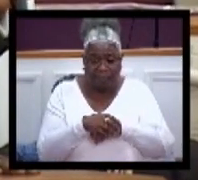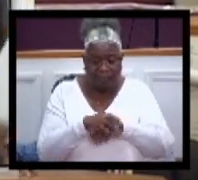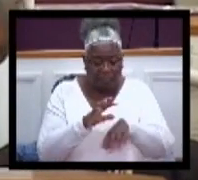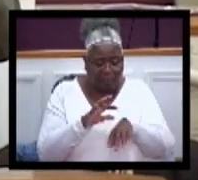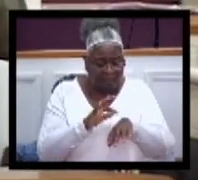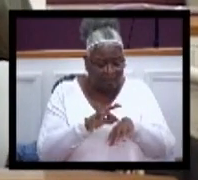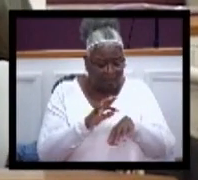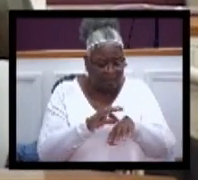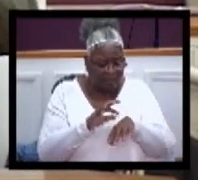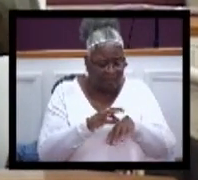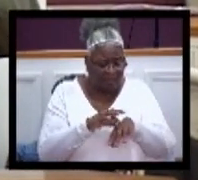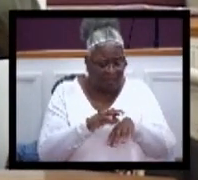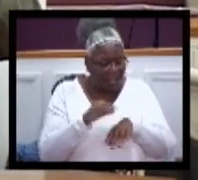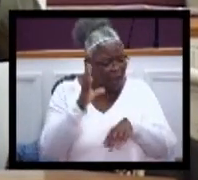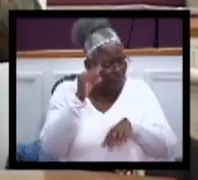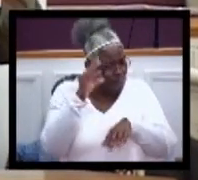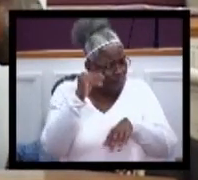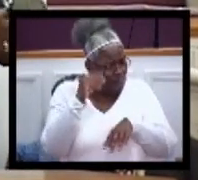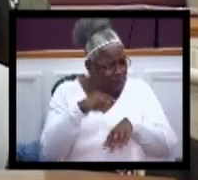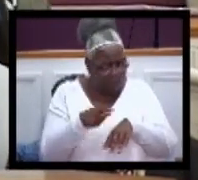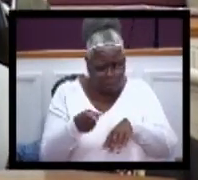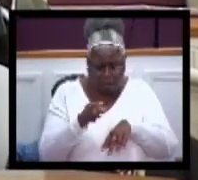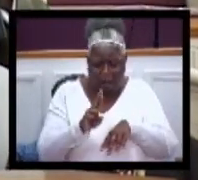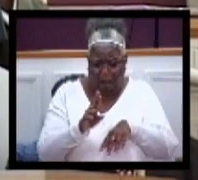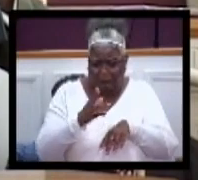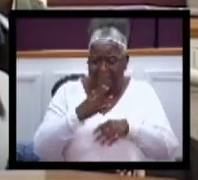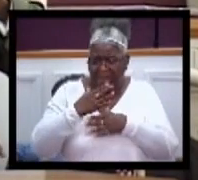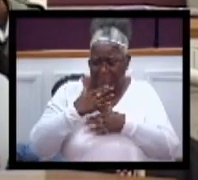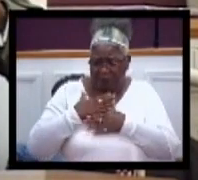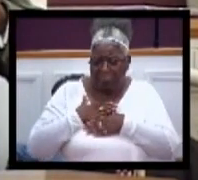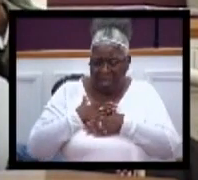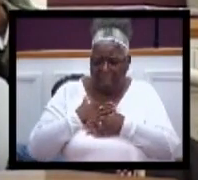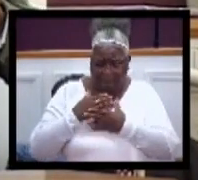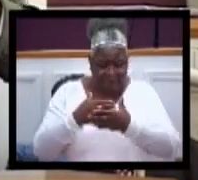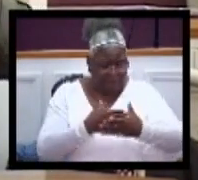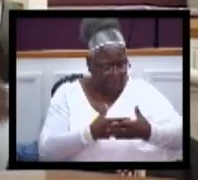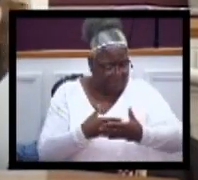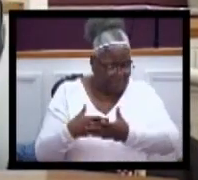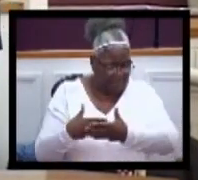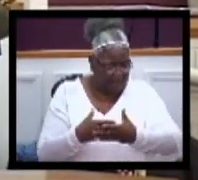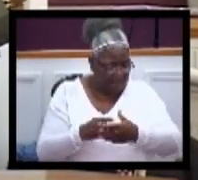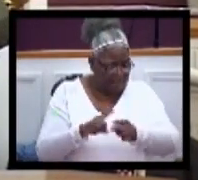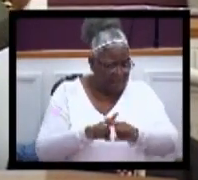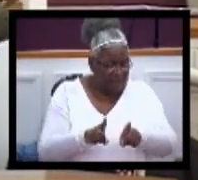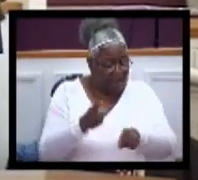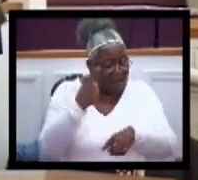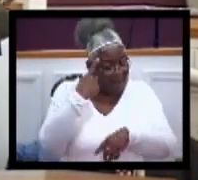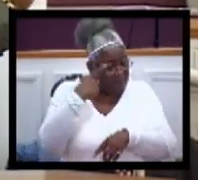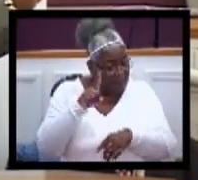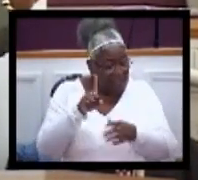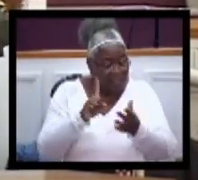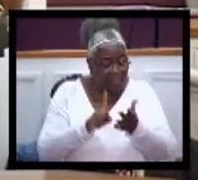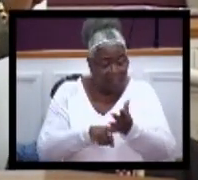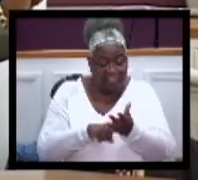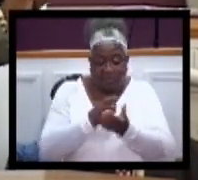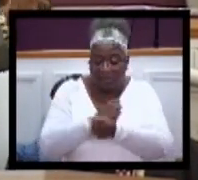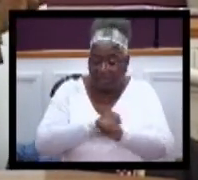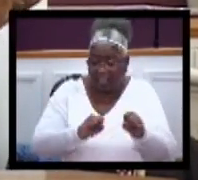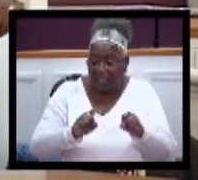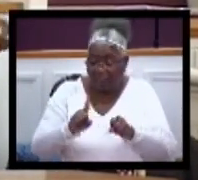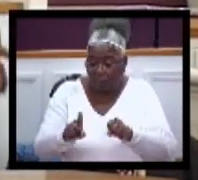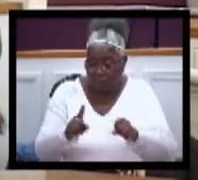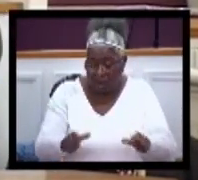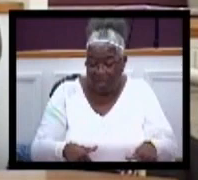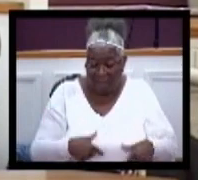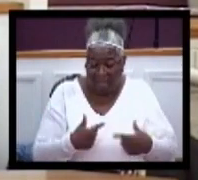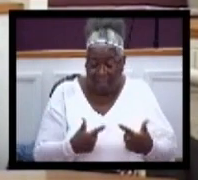skin. Boy, you are my baby. But in order to save your life,